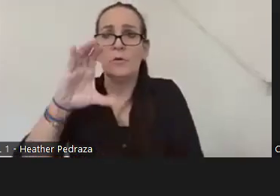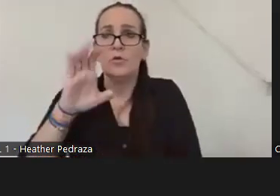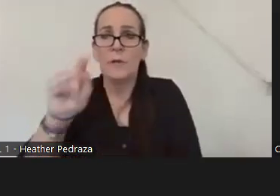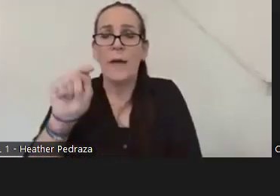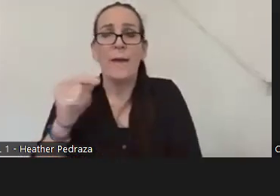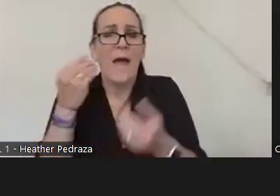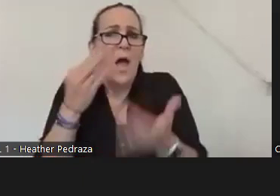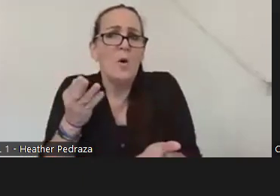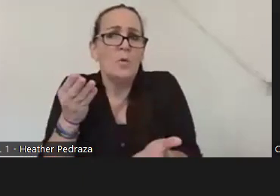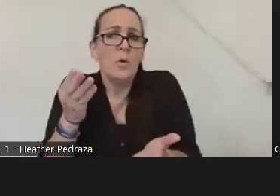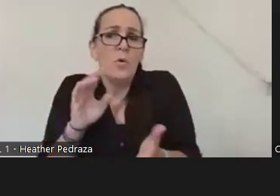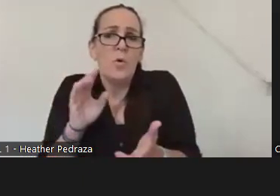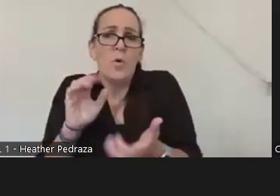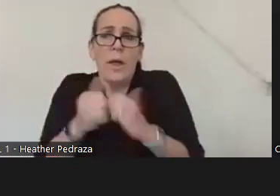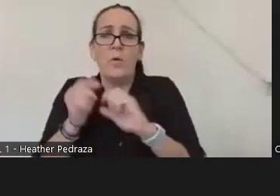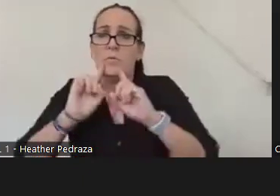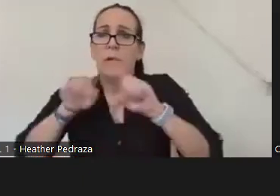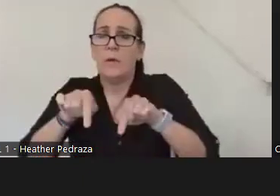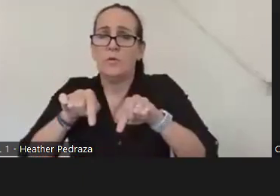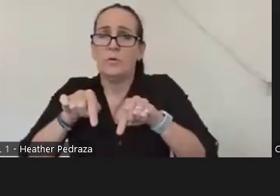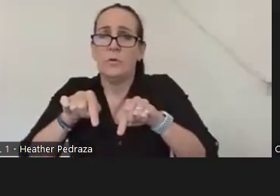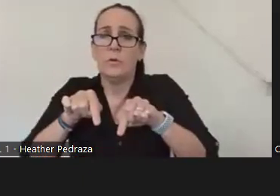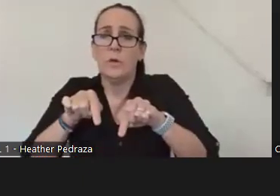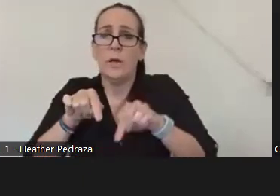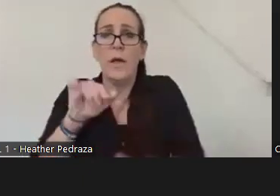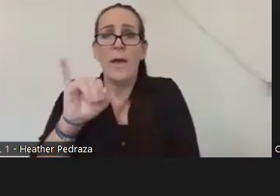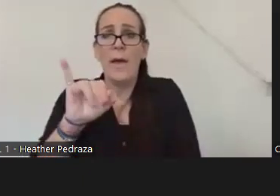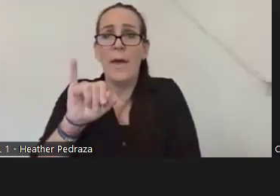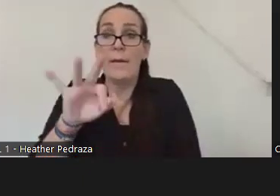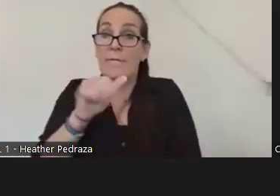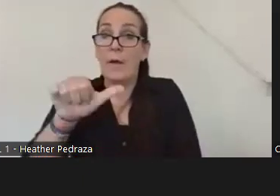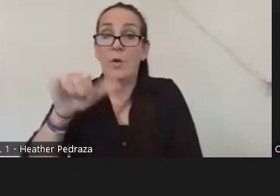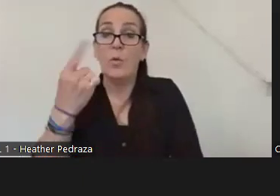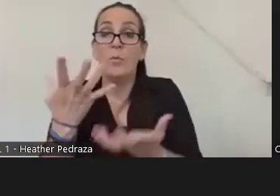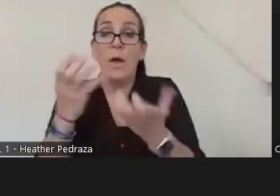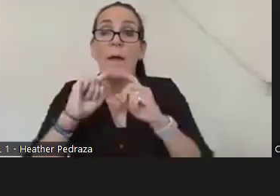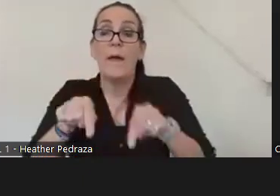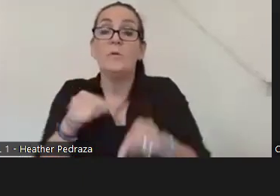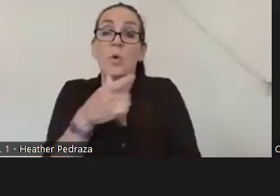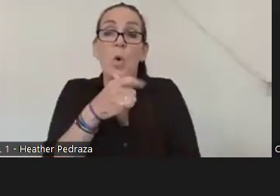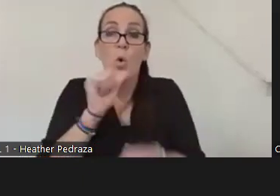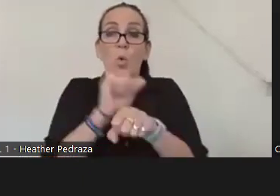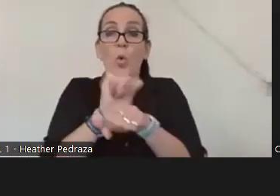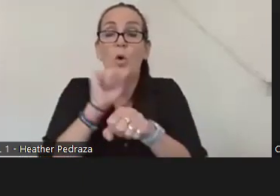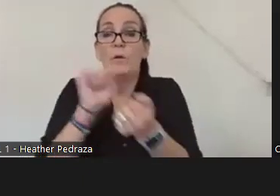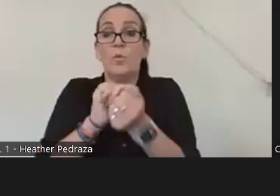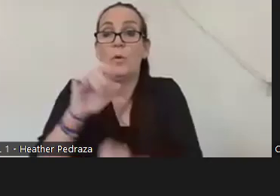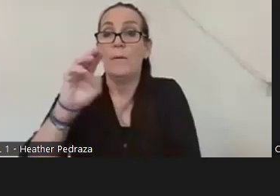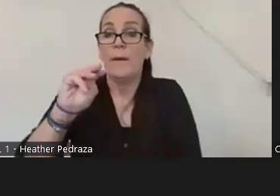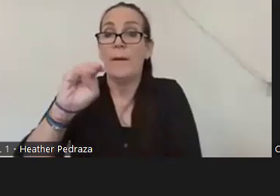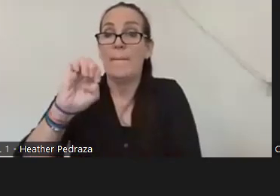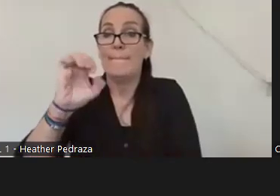answer to. If anyone wants to address it, it's just who is currently working with Medicare and what are those billing codes